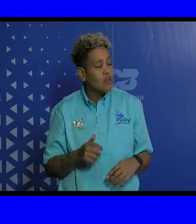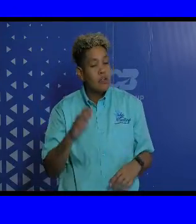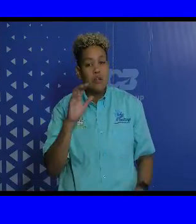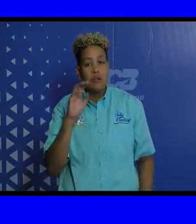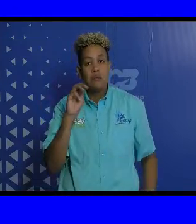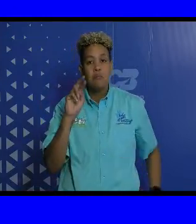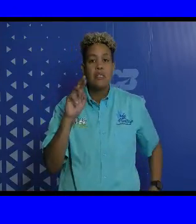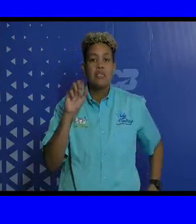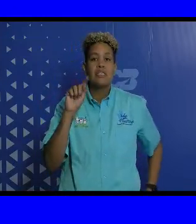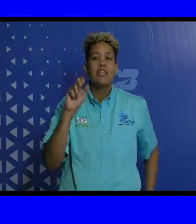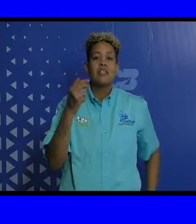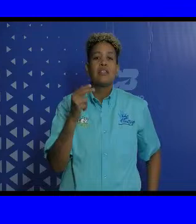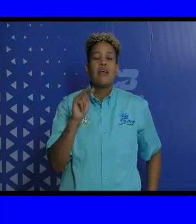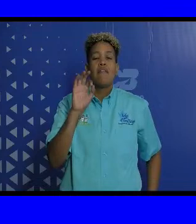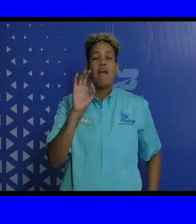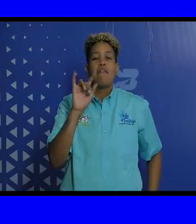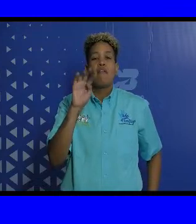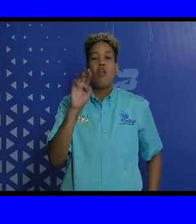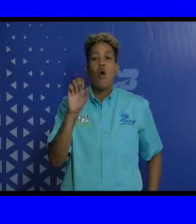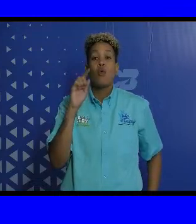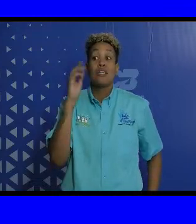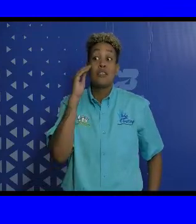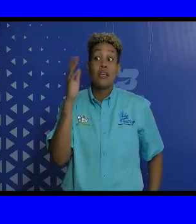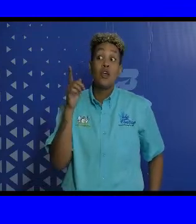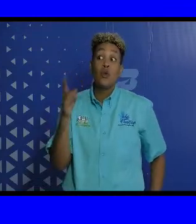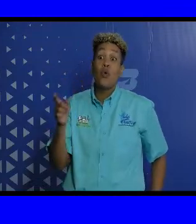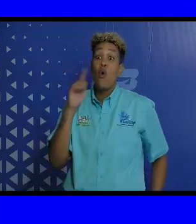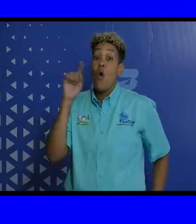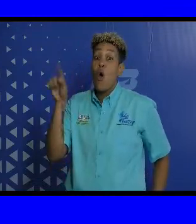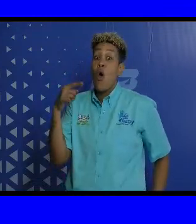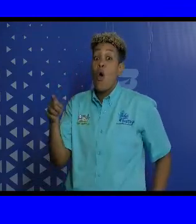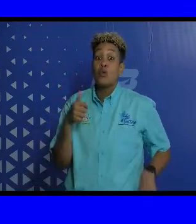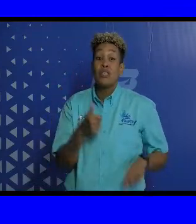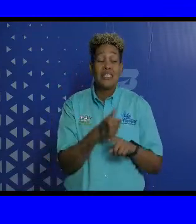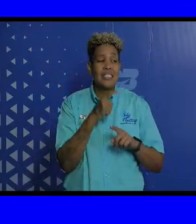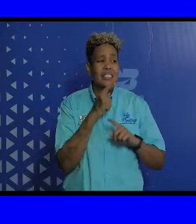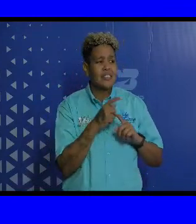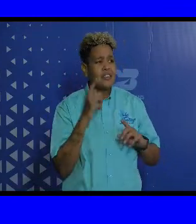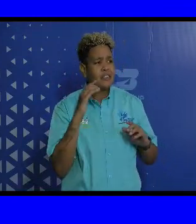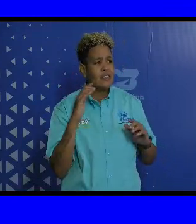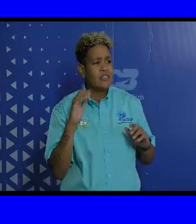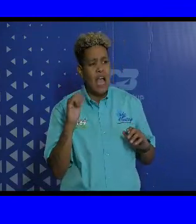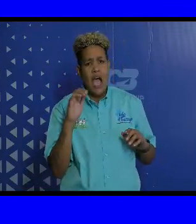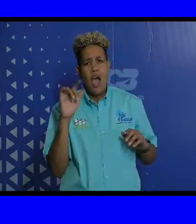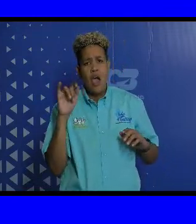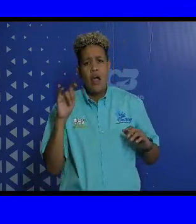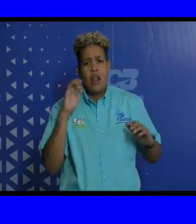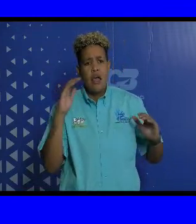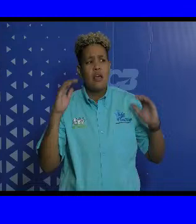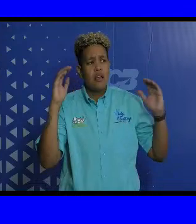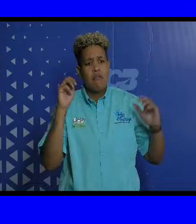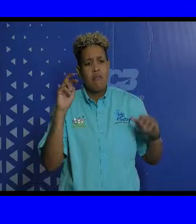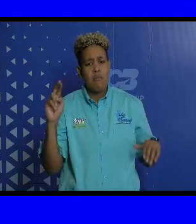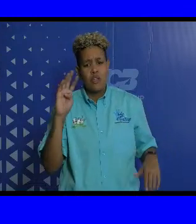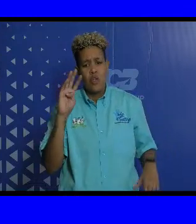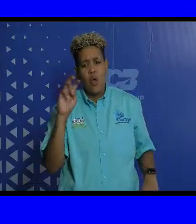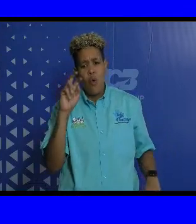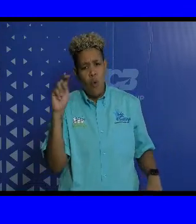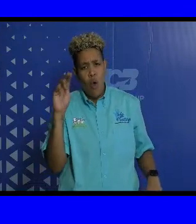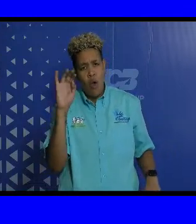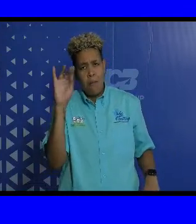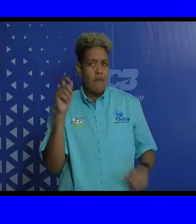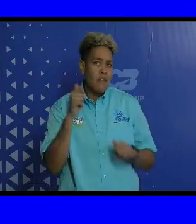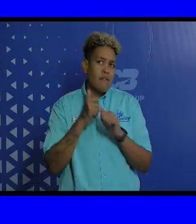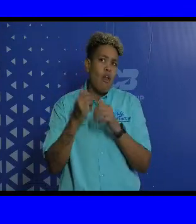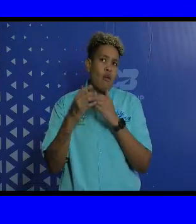Mr. Stephen Flowers has said, you have always been an acolyte of Mr. Warren Buffett,